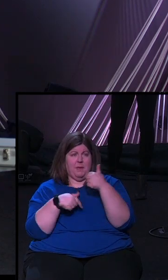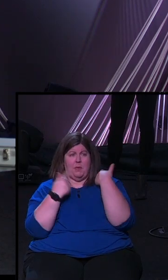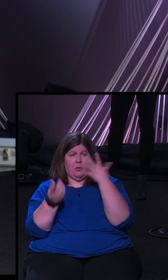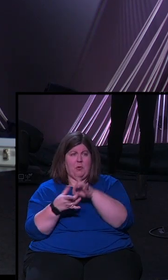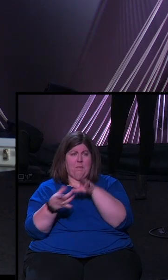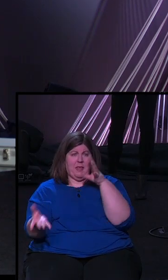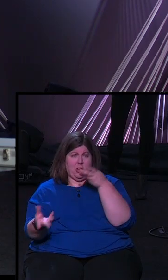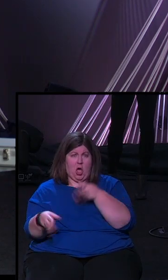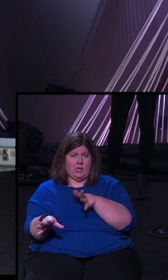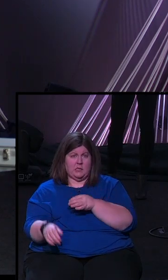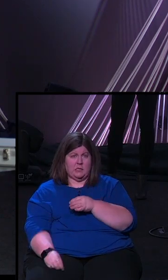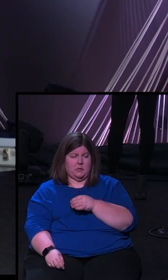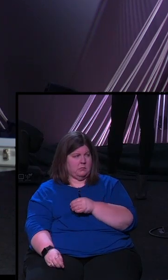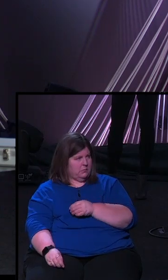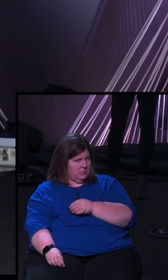What the heck happened here?